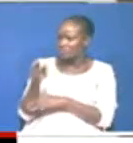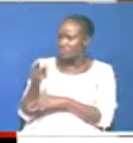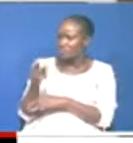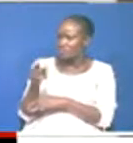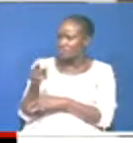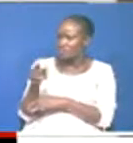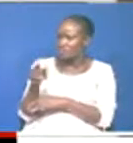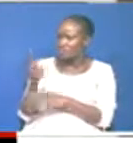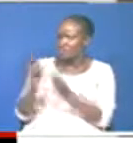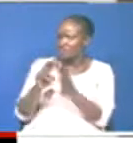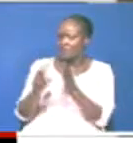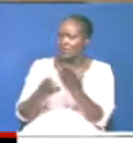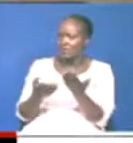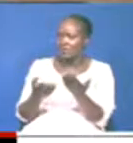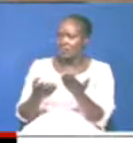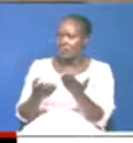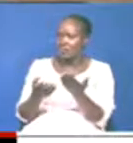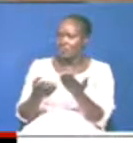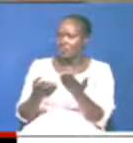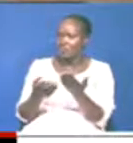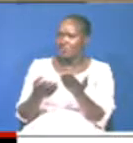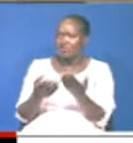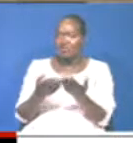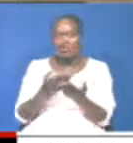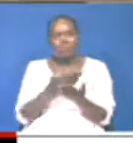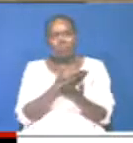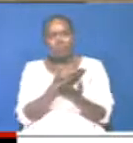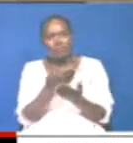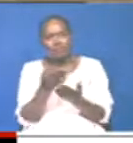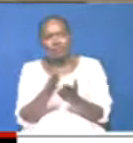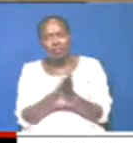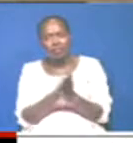read news? Oh, because Warolu Kanja had just been incarcerated.